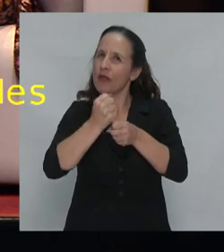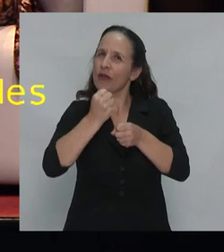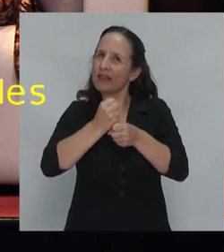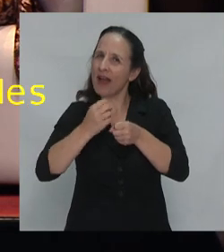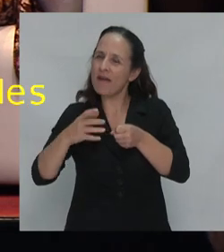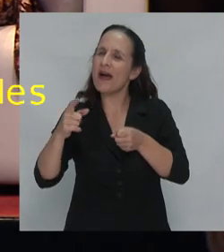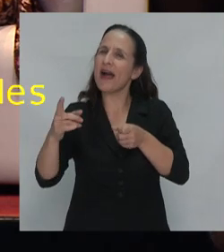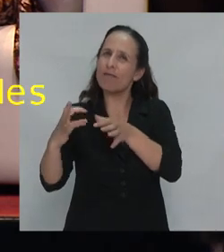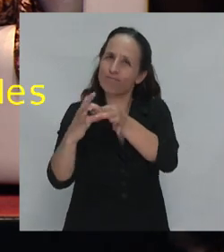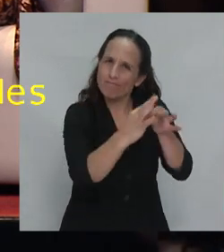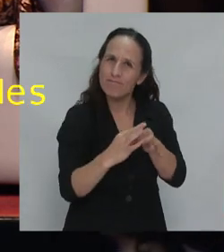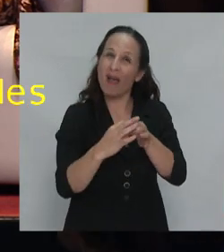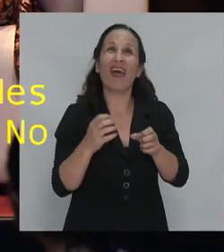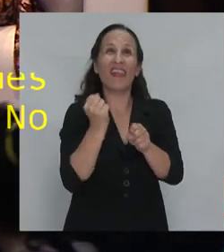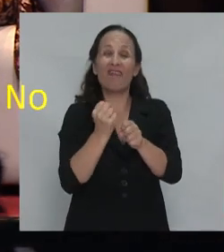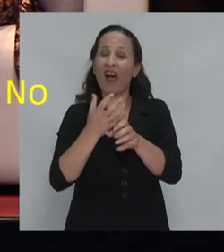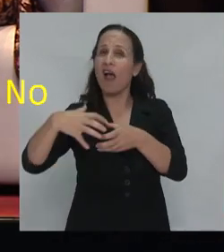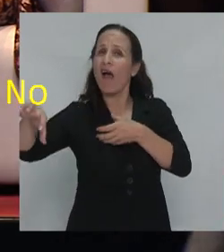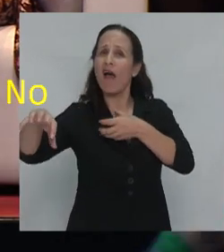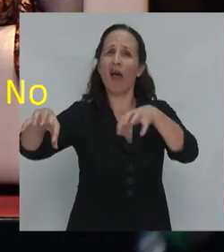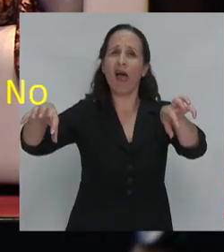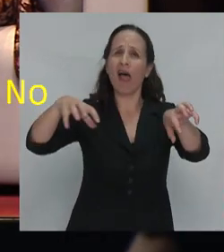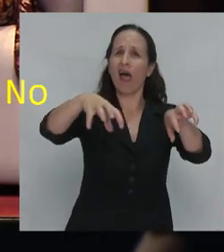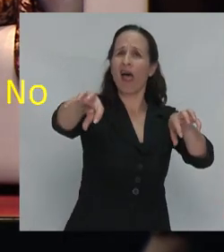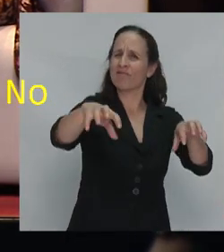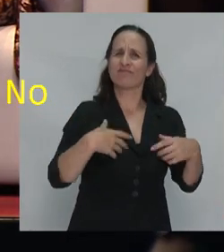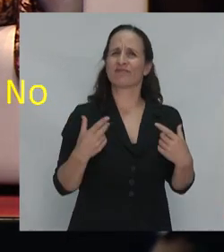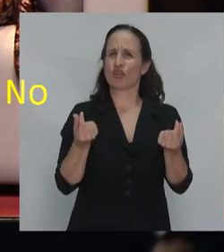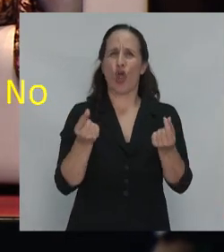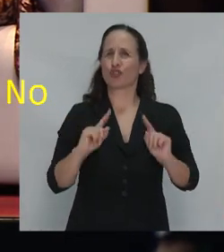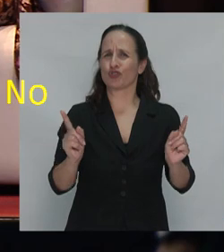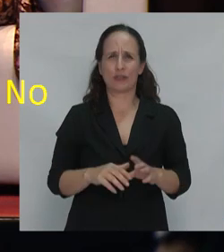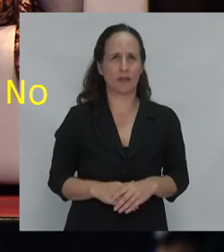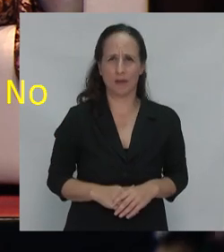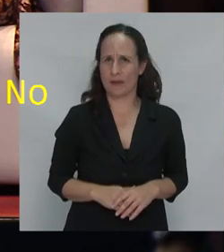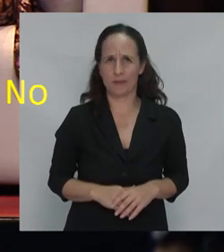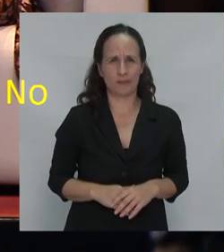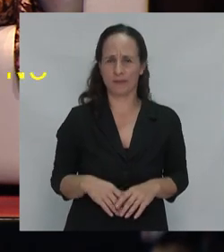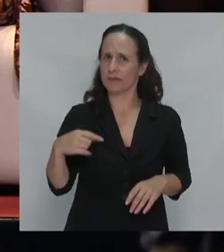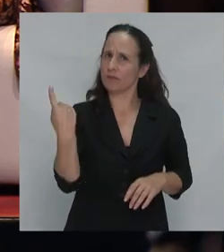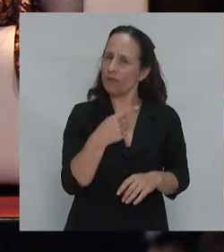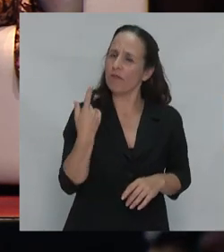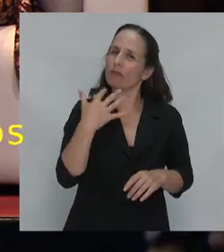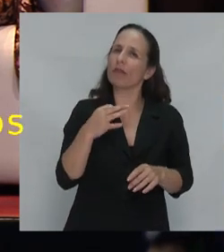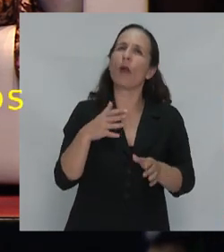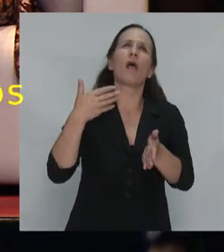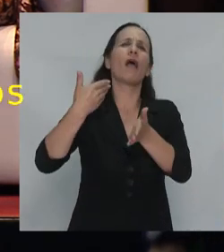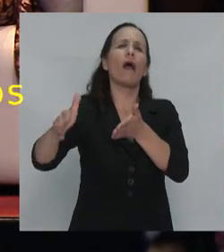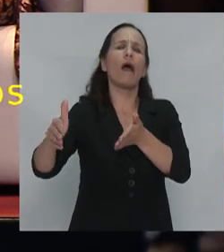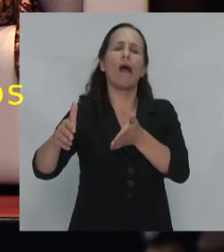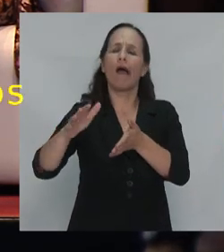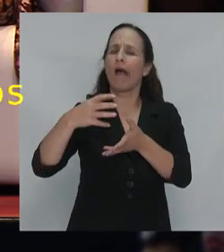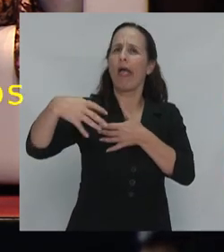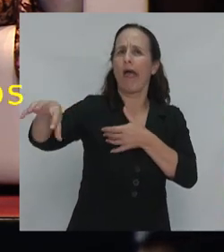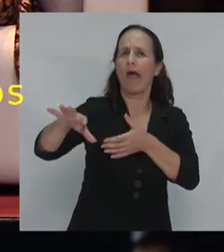want to talk about fighting exclusion, marginalization, vulnerability, we have